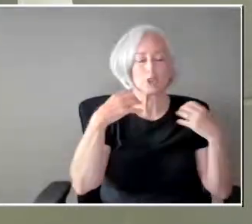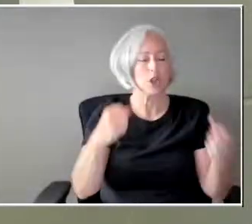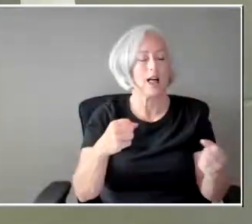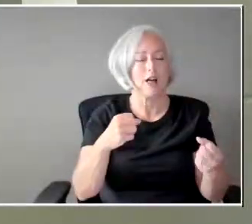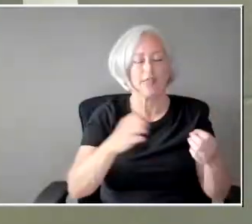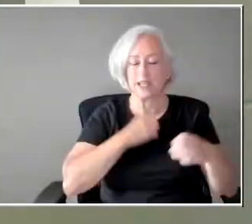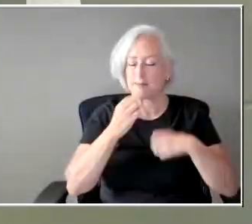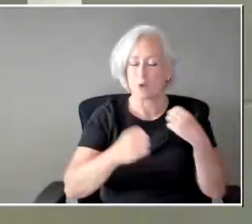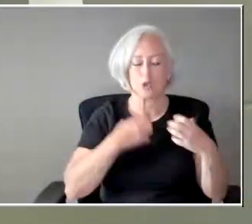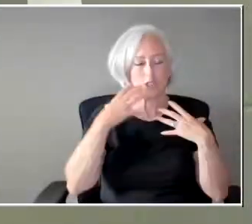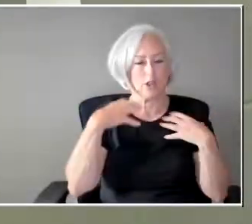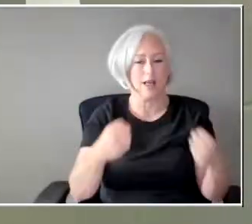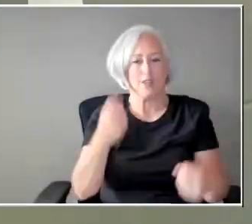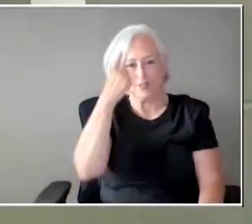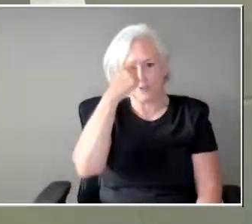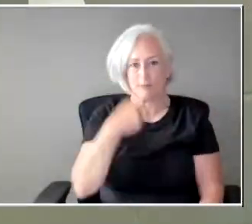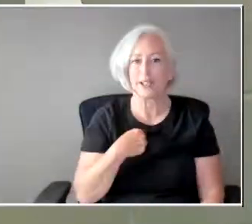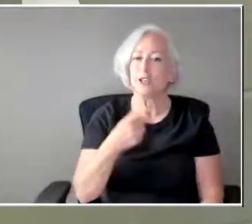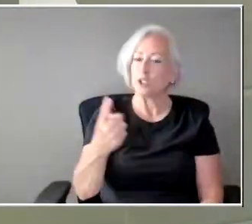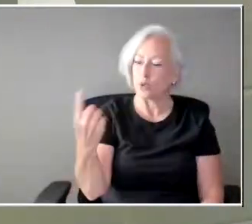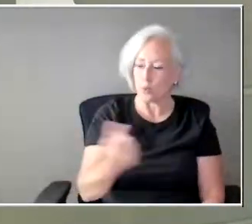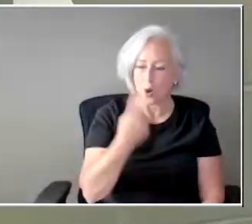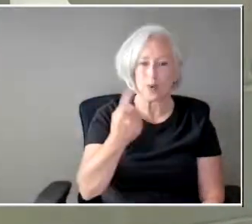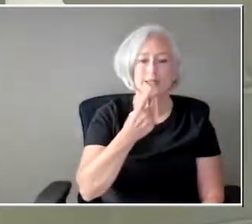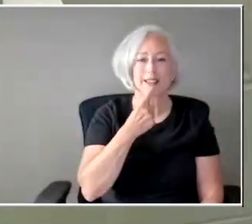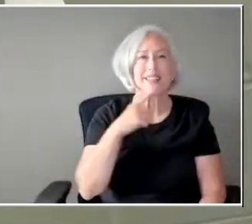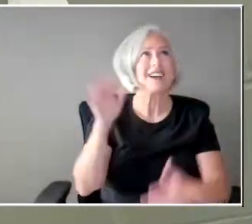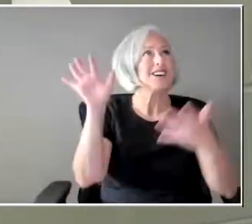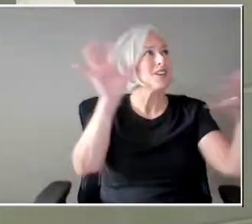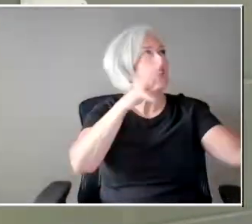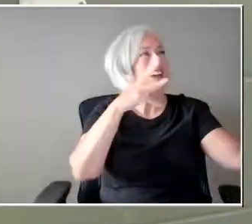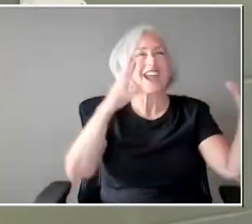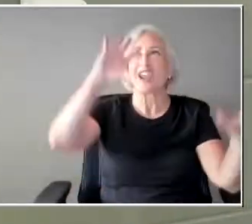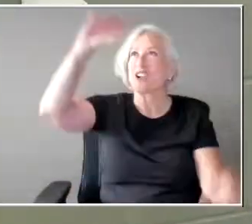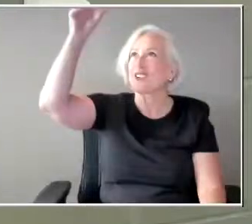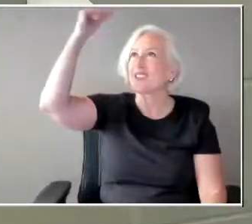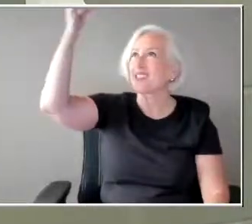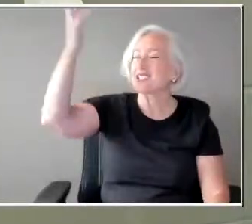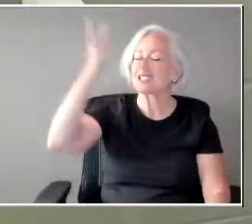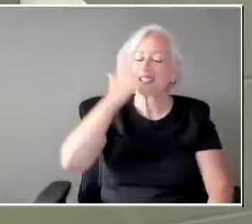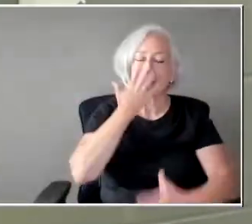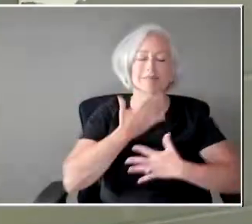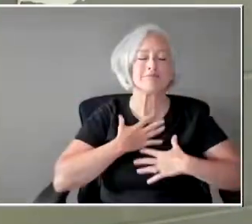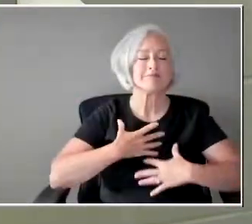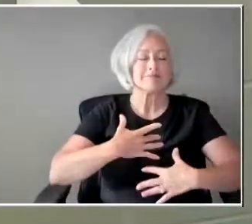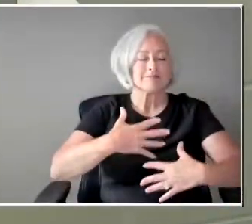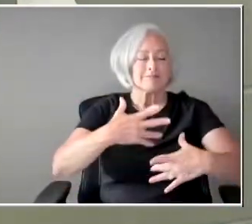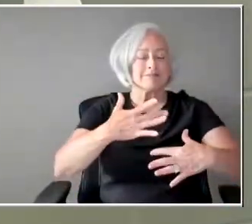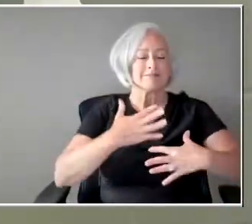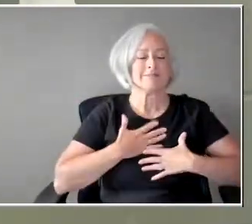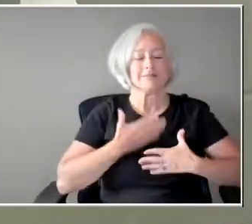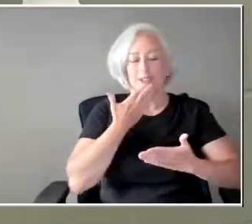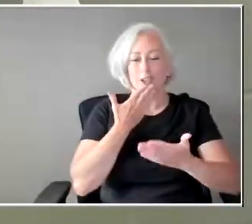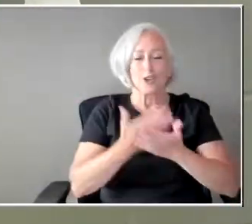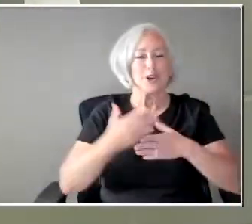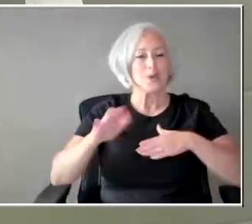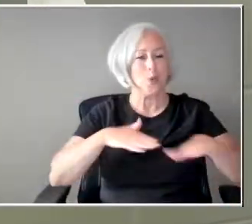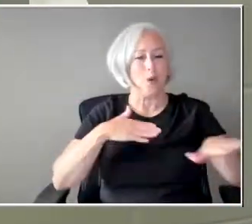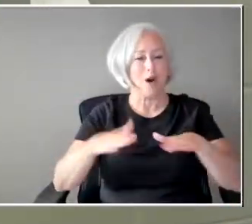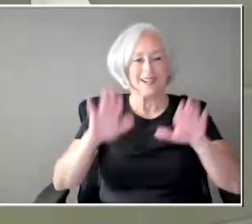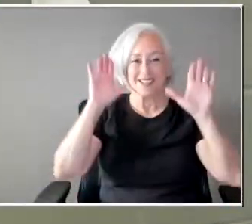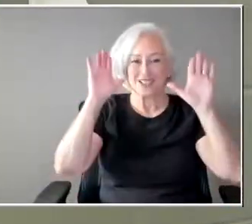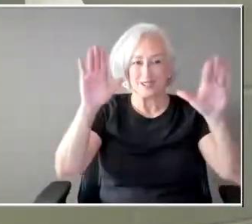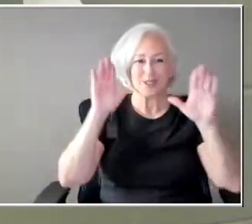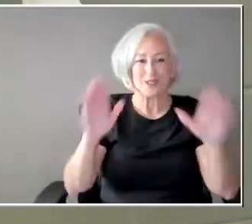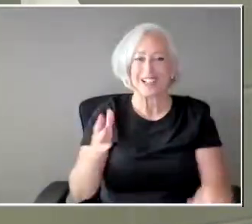exercise. Yeah, you've always said that. Just the fresh air, the sunshine, and just a good brisk walk. Absolutely. Will do wonders. So thanks for